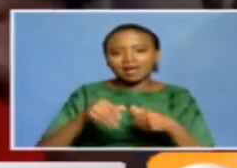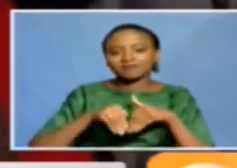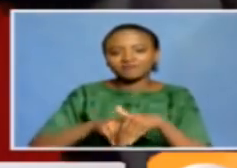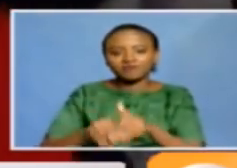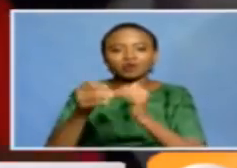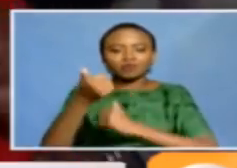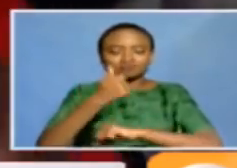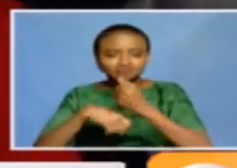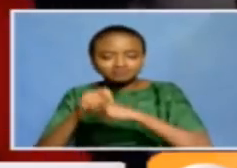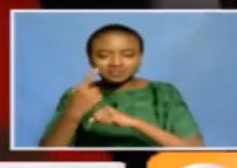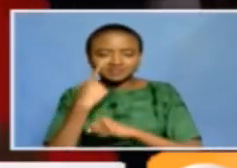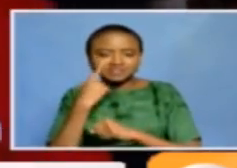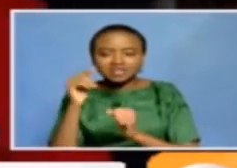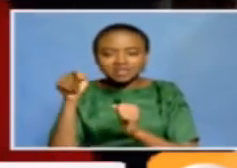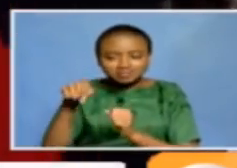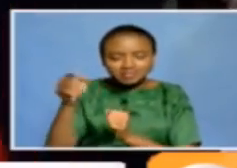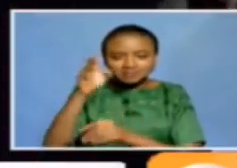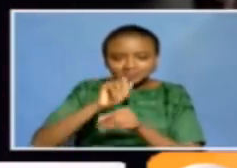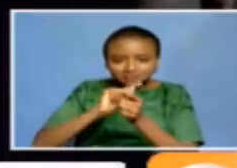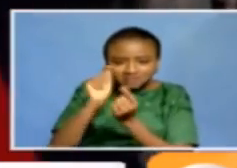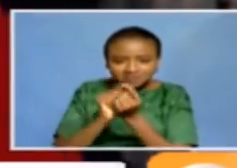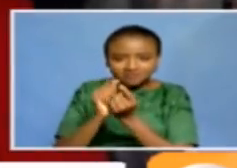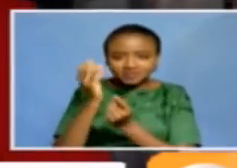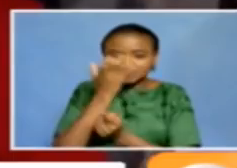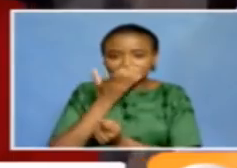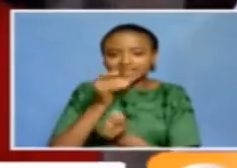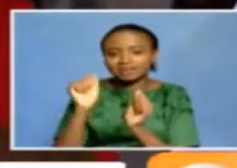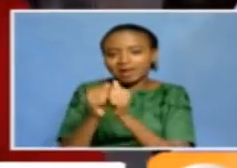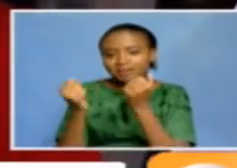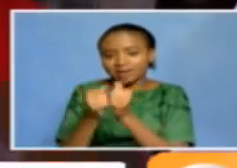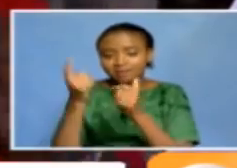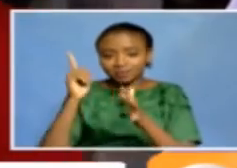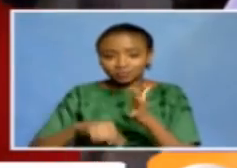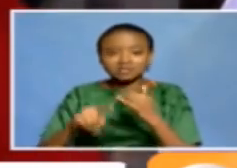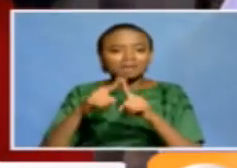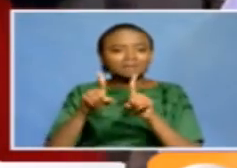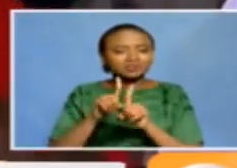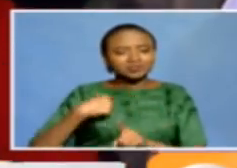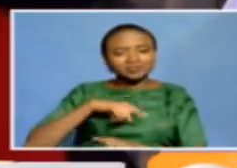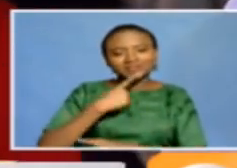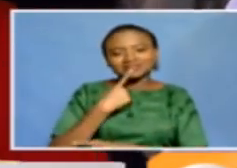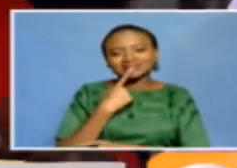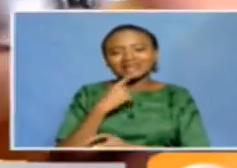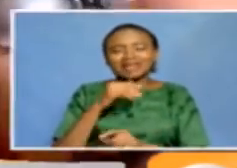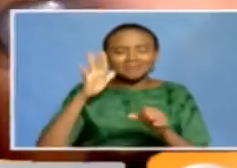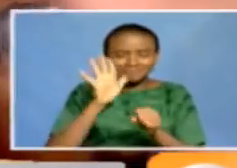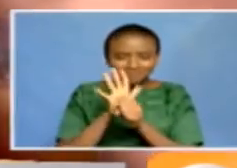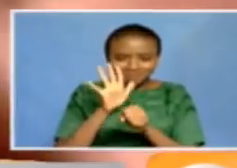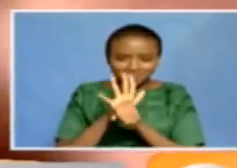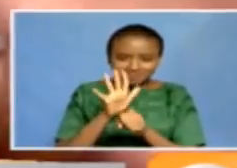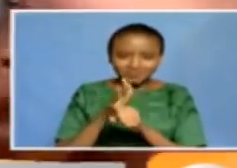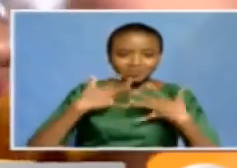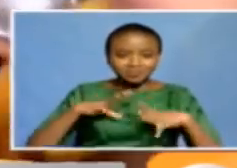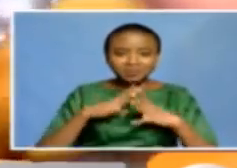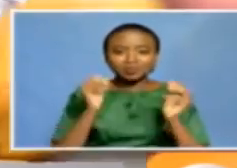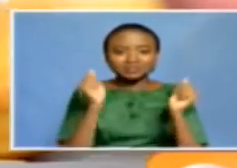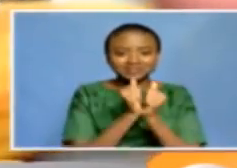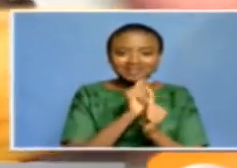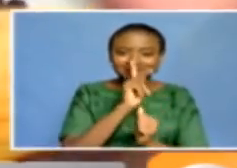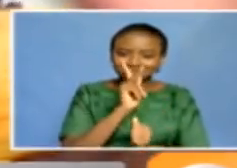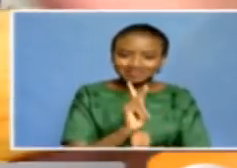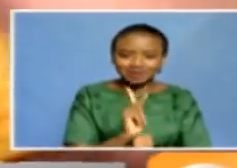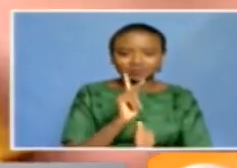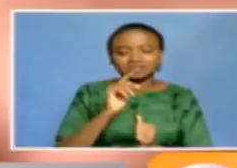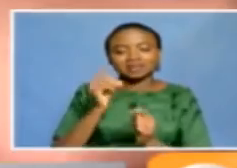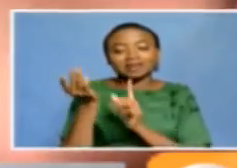particular stadium on Viusasa. And I must say, a lot of people, 10,000 strong already here, and we are